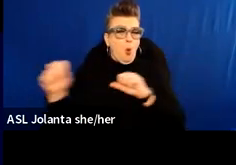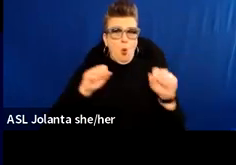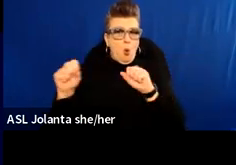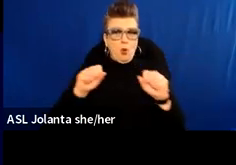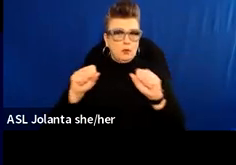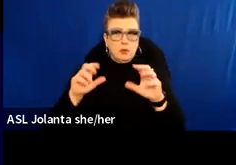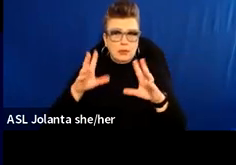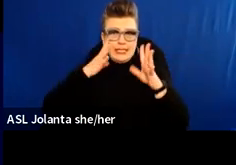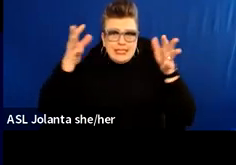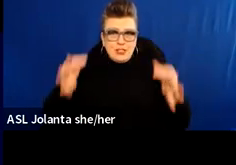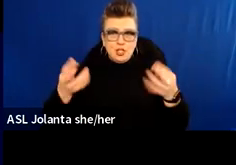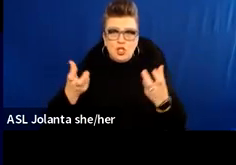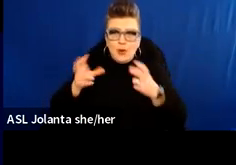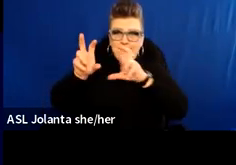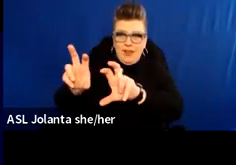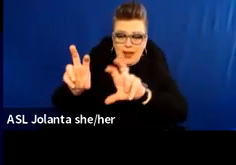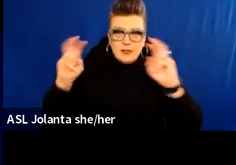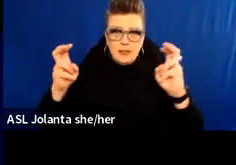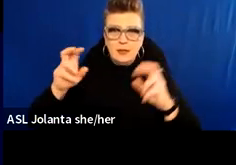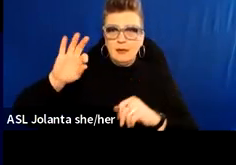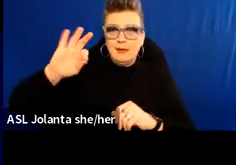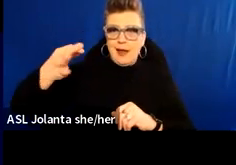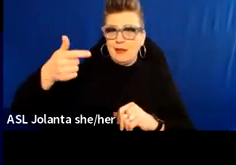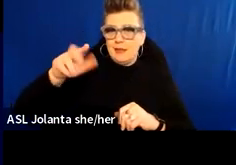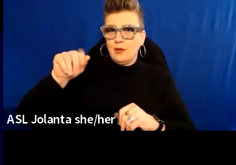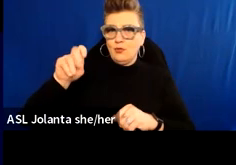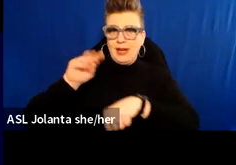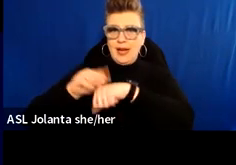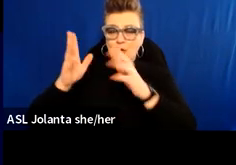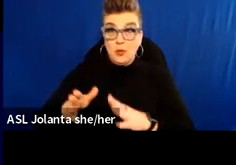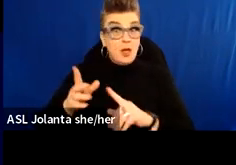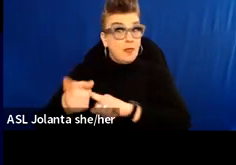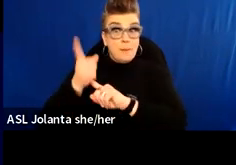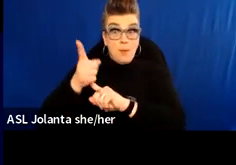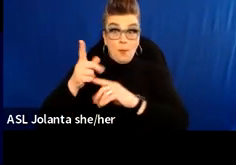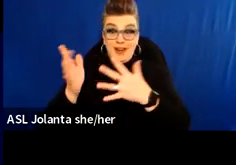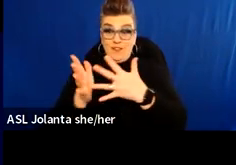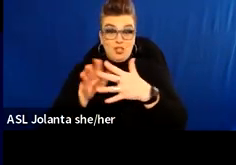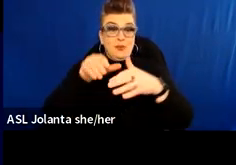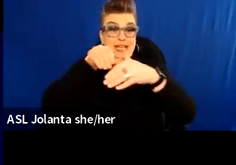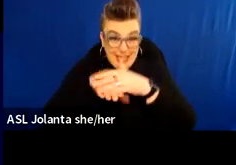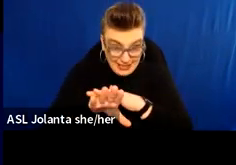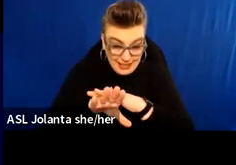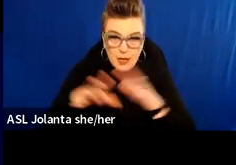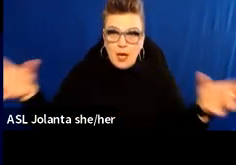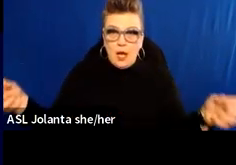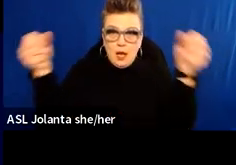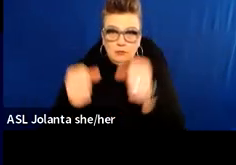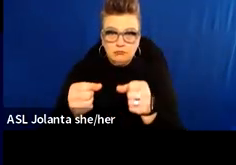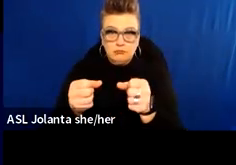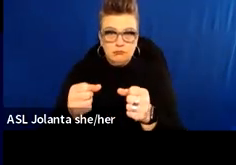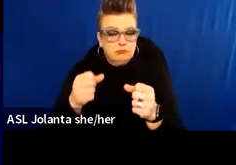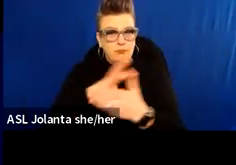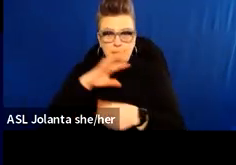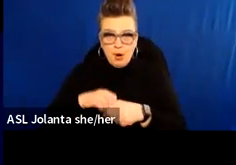grade counselors for next year so the moment that students enter and transition into grade nine part of their core work is going to be to ensure that